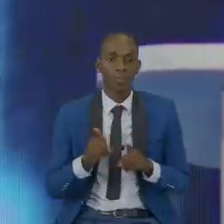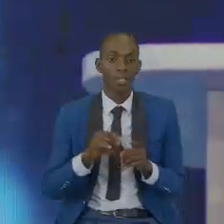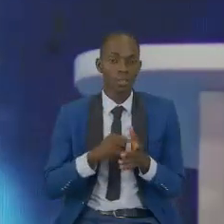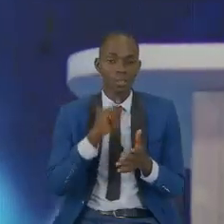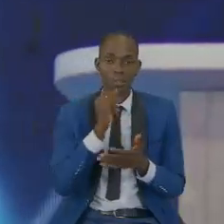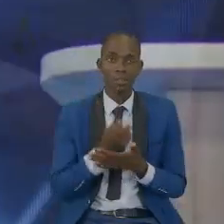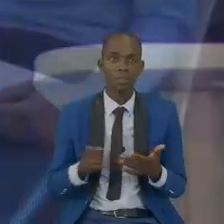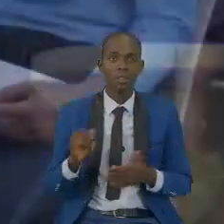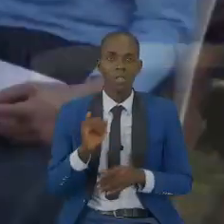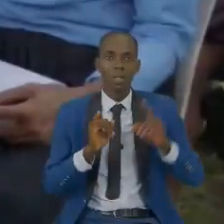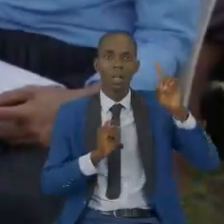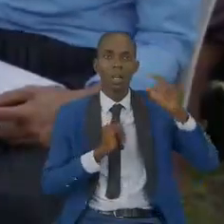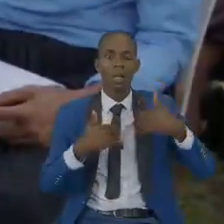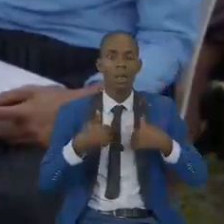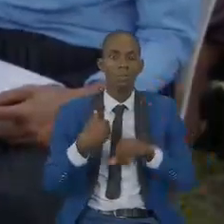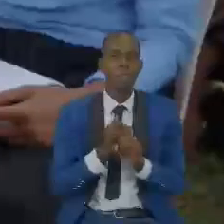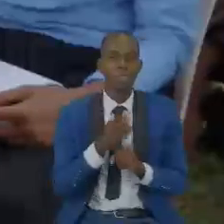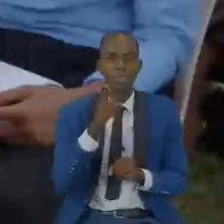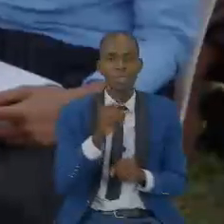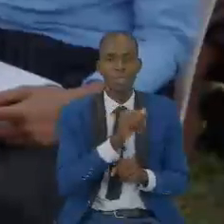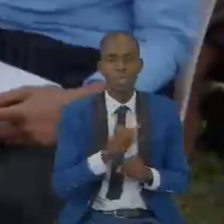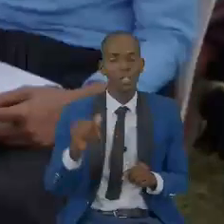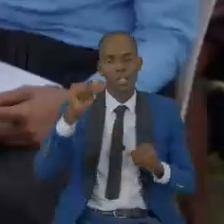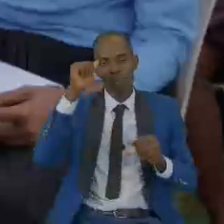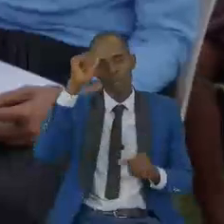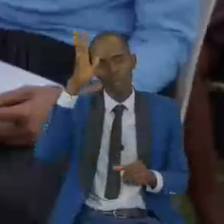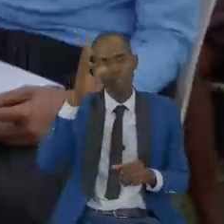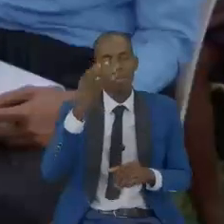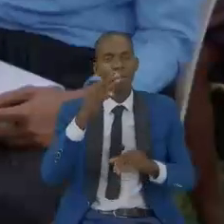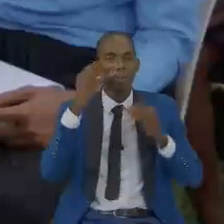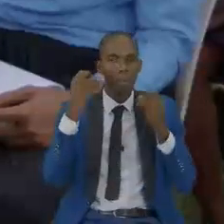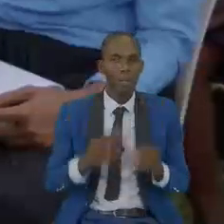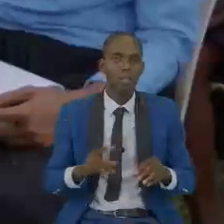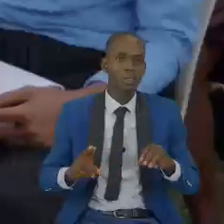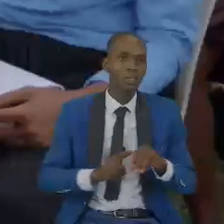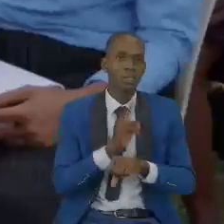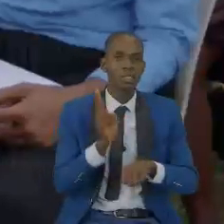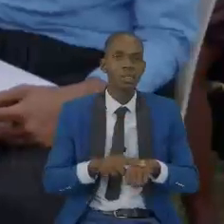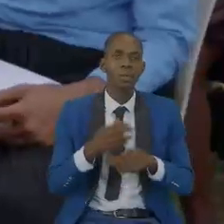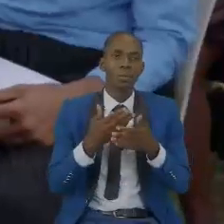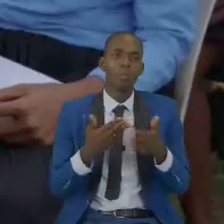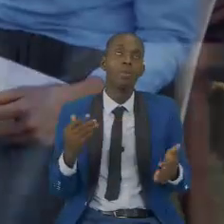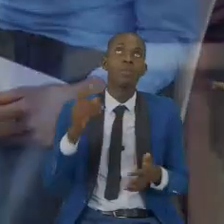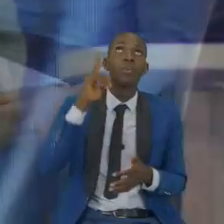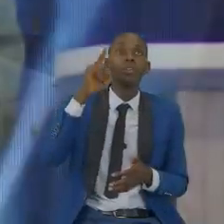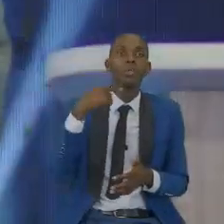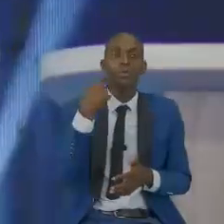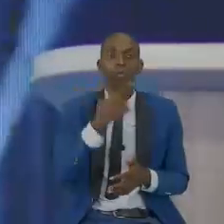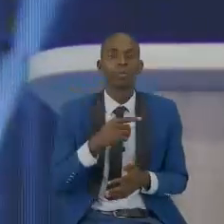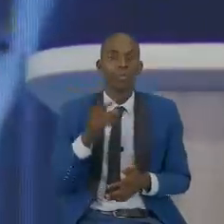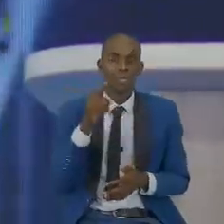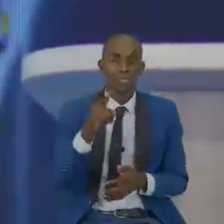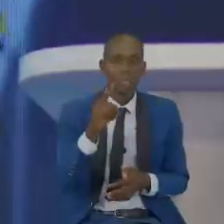written, I have made thee a father of many nations before him whom he